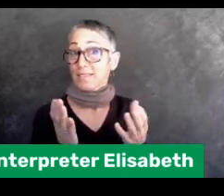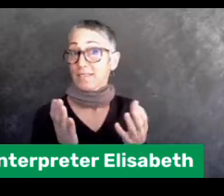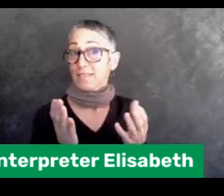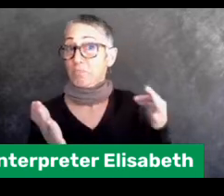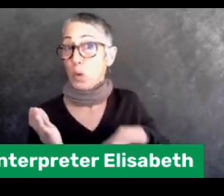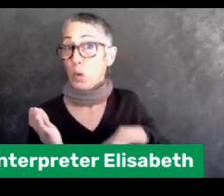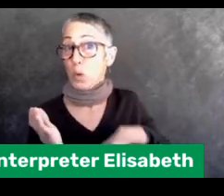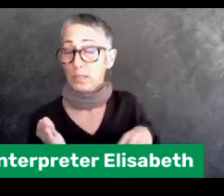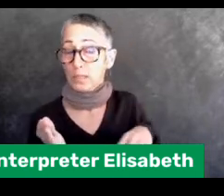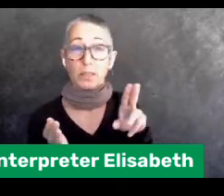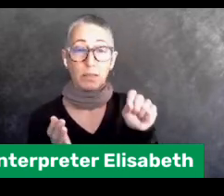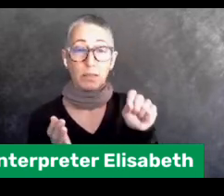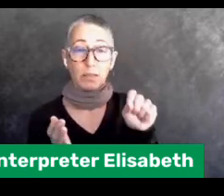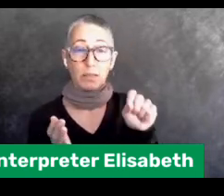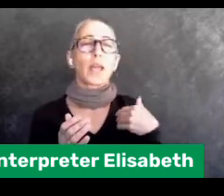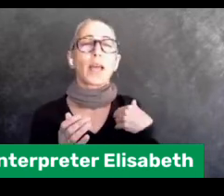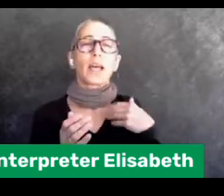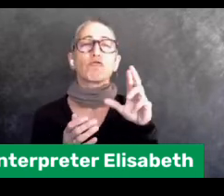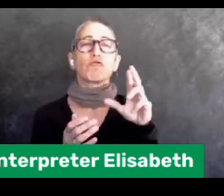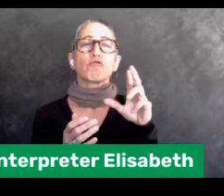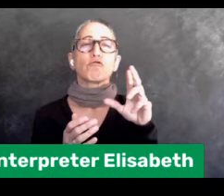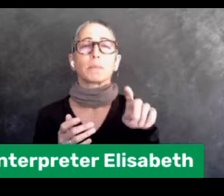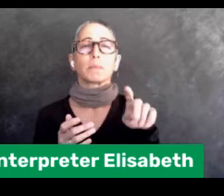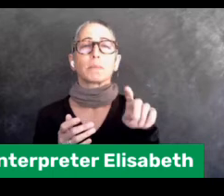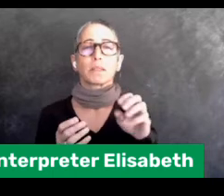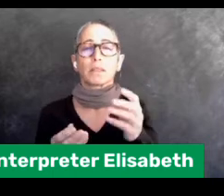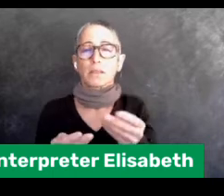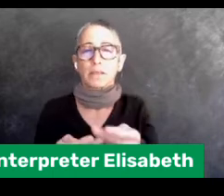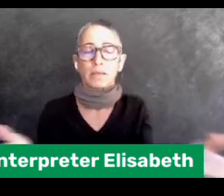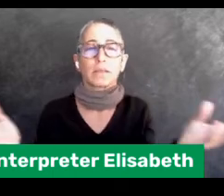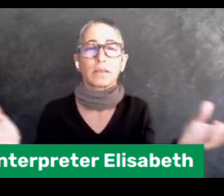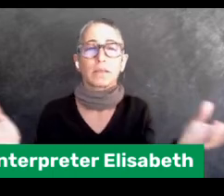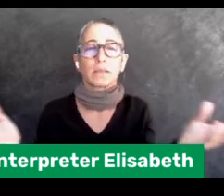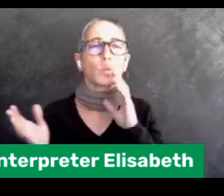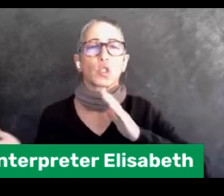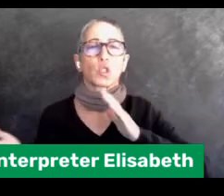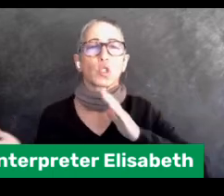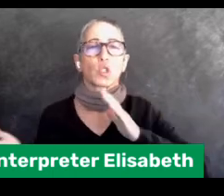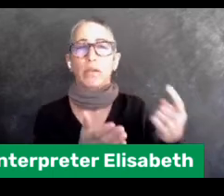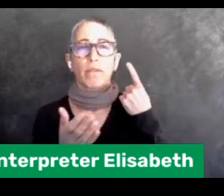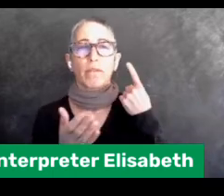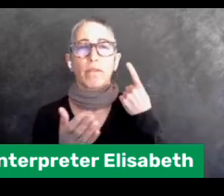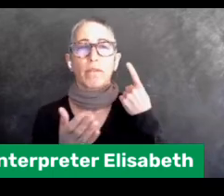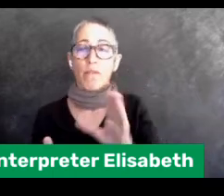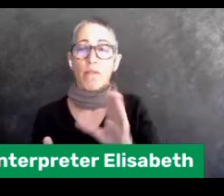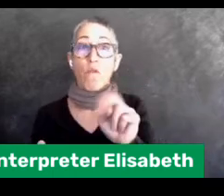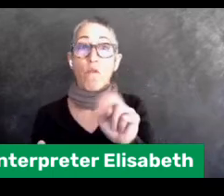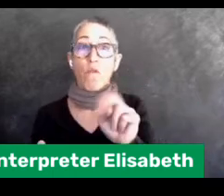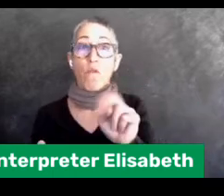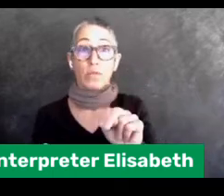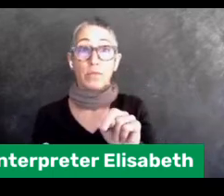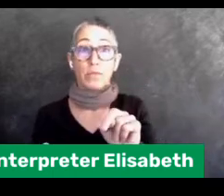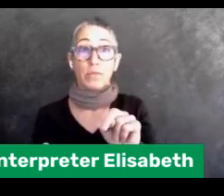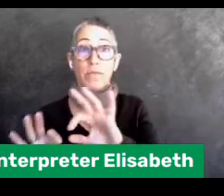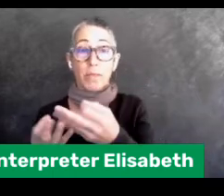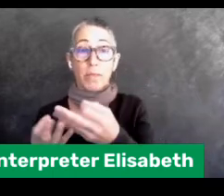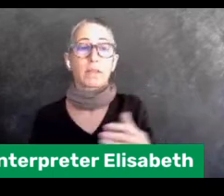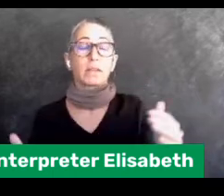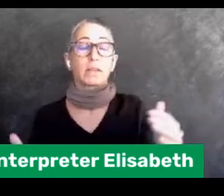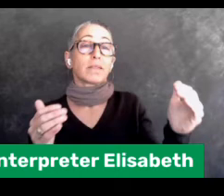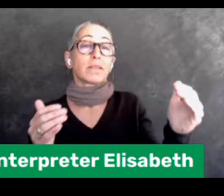recipes for the audience to take home and cook with their own families. The second film, Can You Dig This?, was